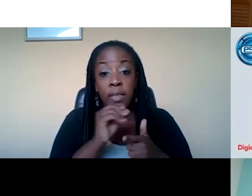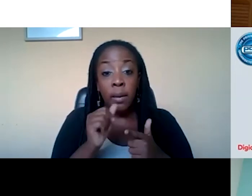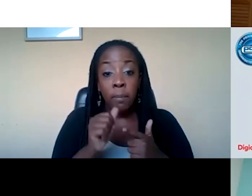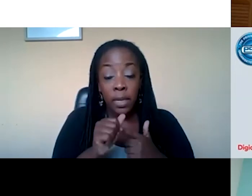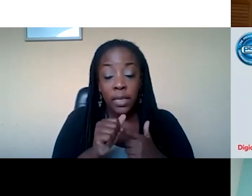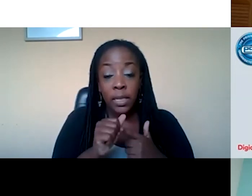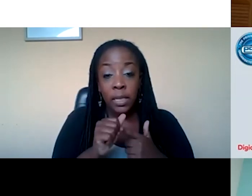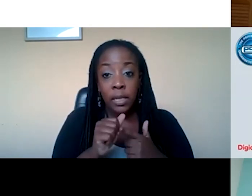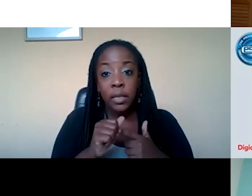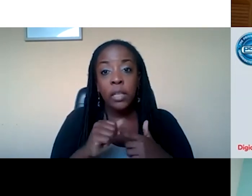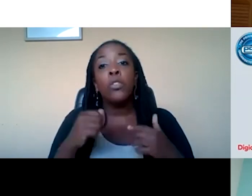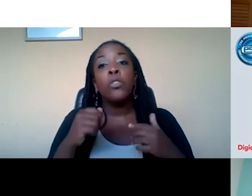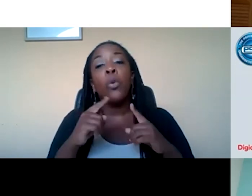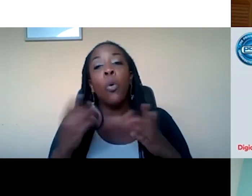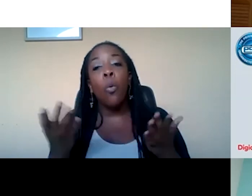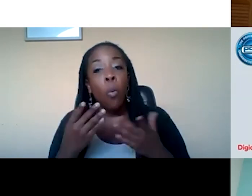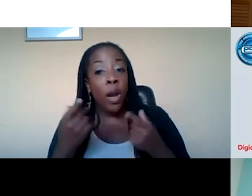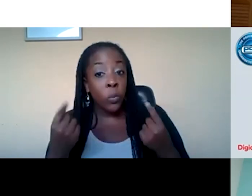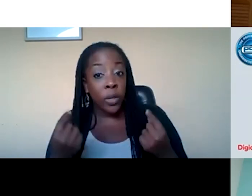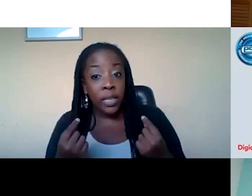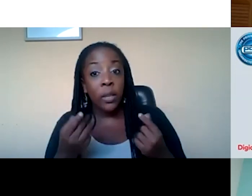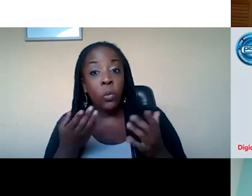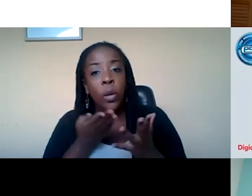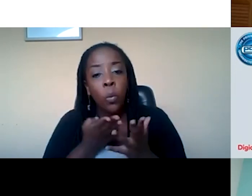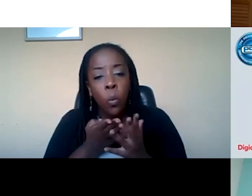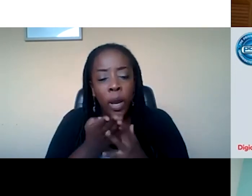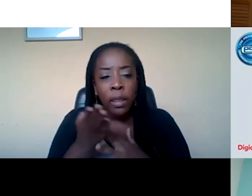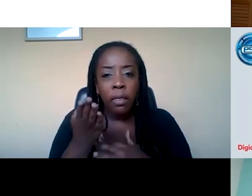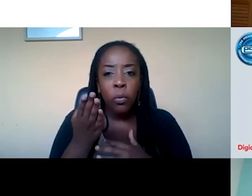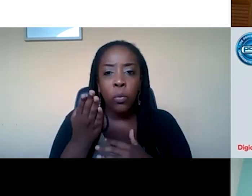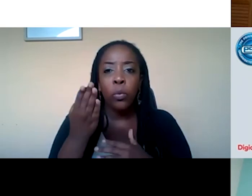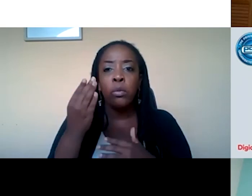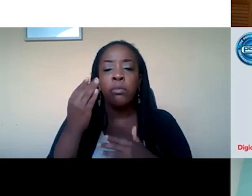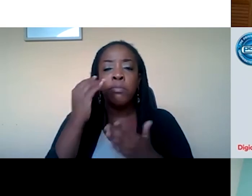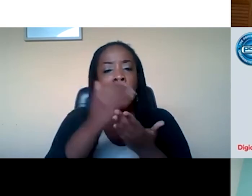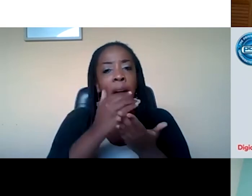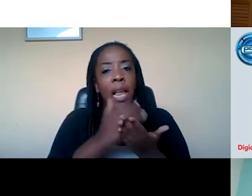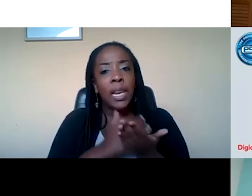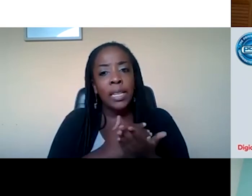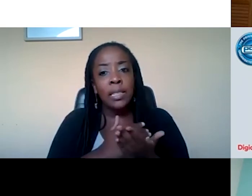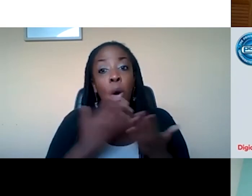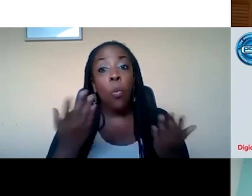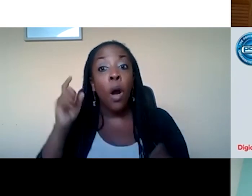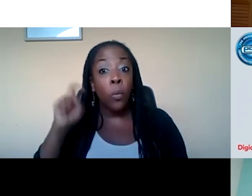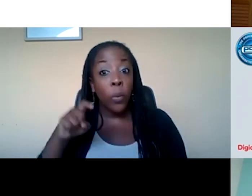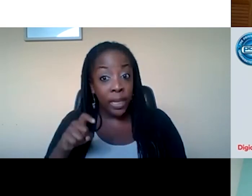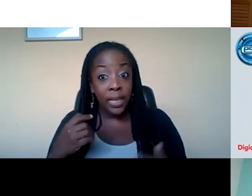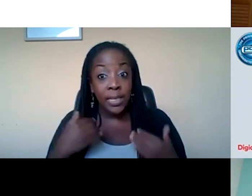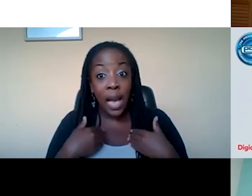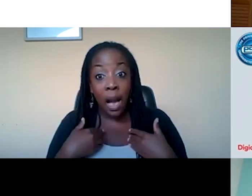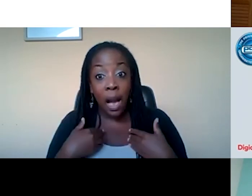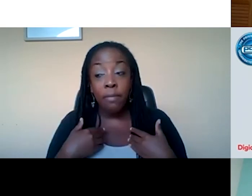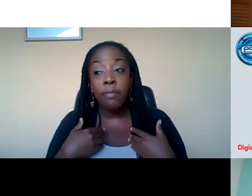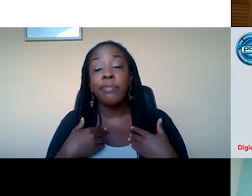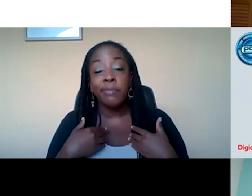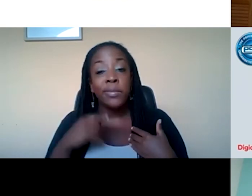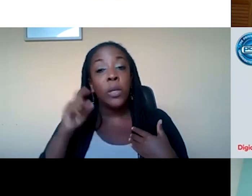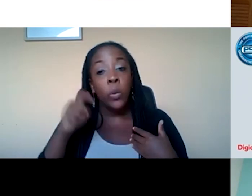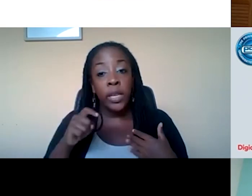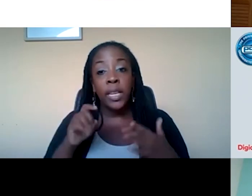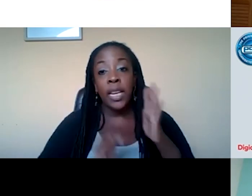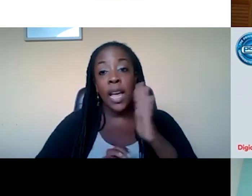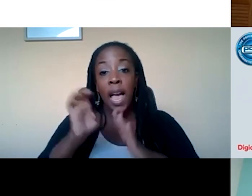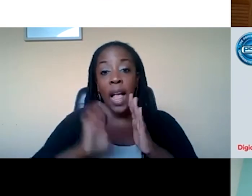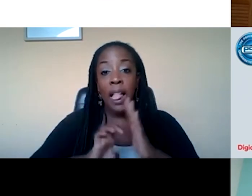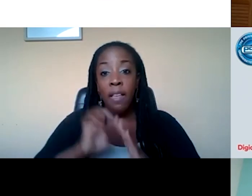just going through and seeing what we needed to have is an elevator that would let you know what floor you